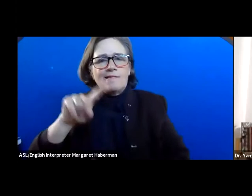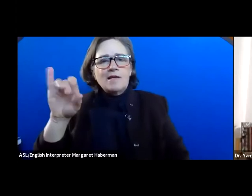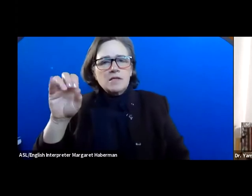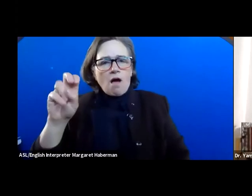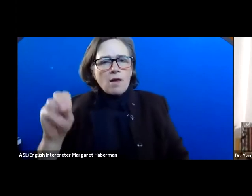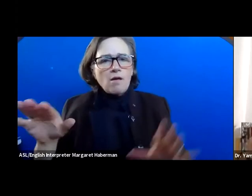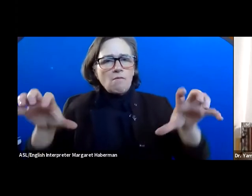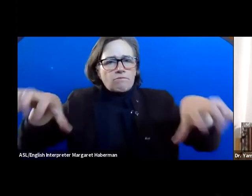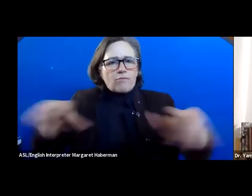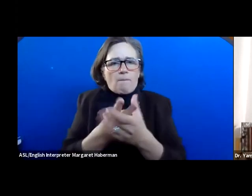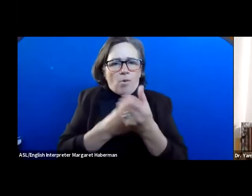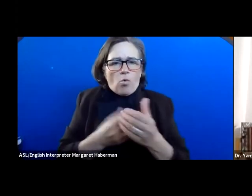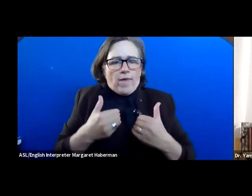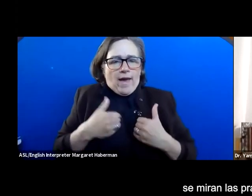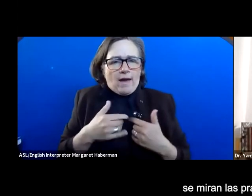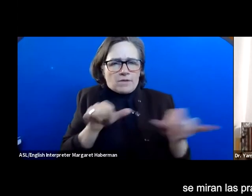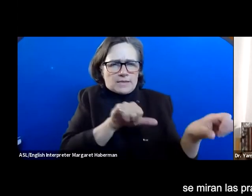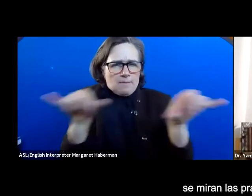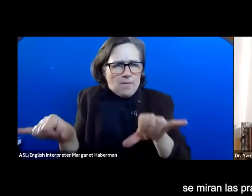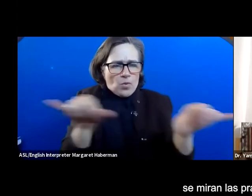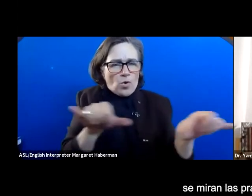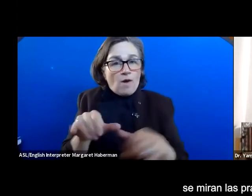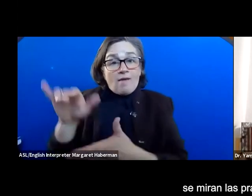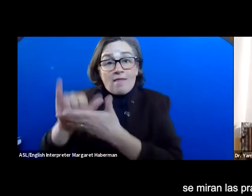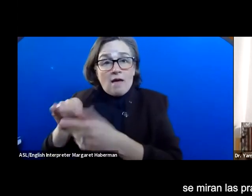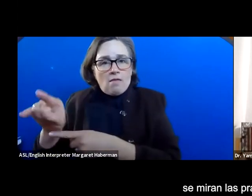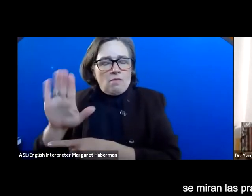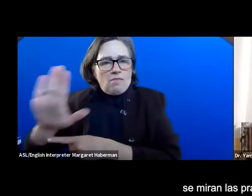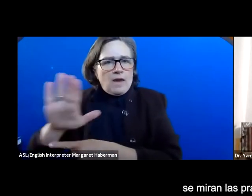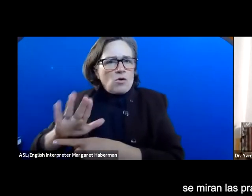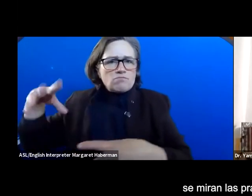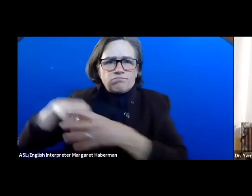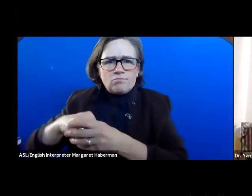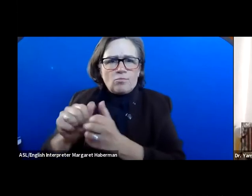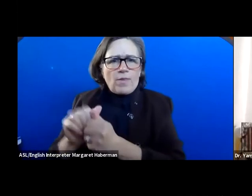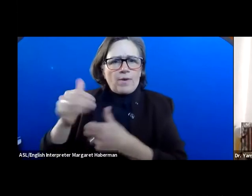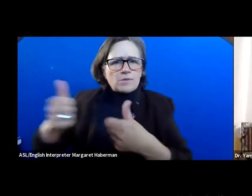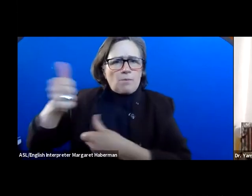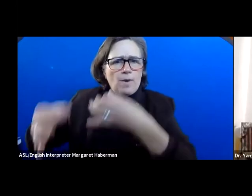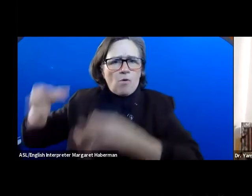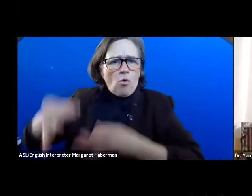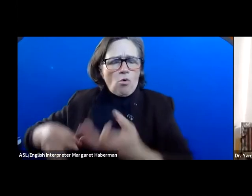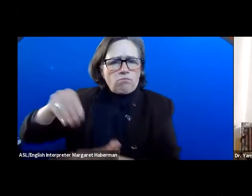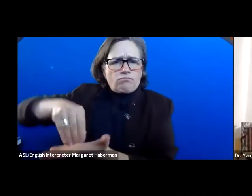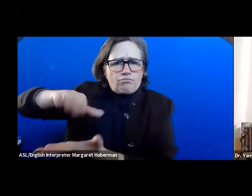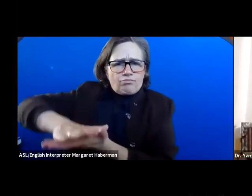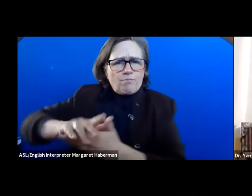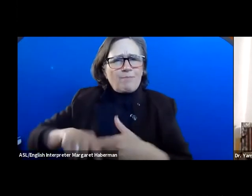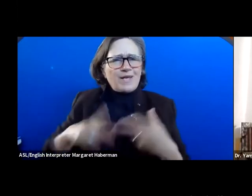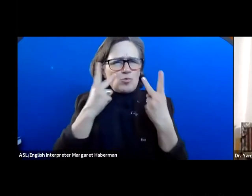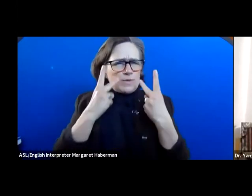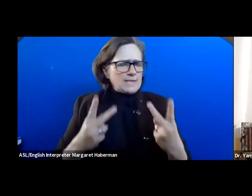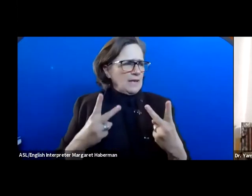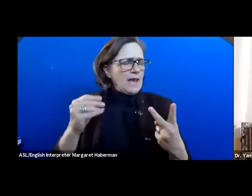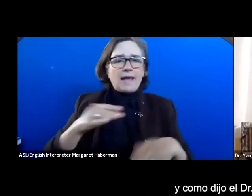enshrined in their Supreme Court. You look at the practices, you look at the violence against indigenous and Black